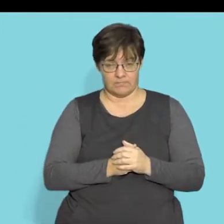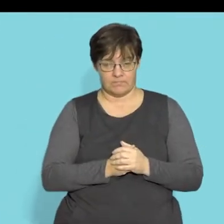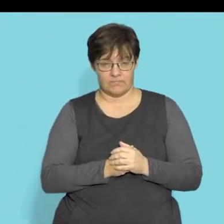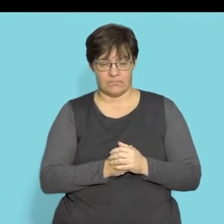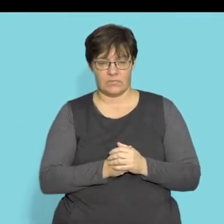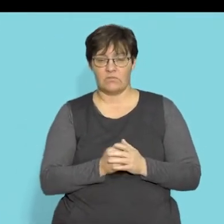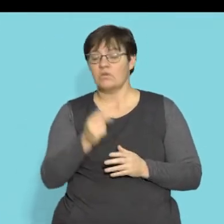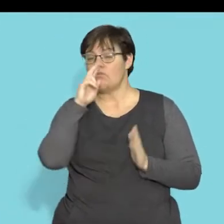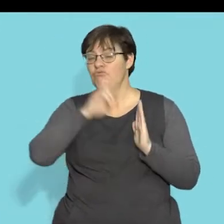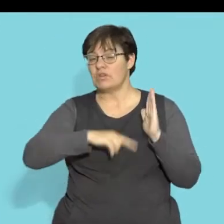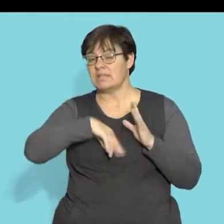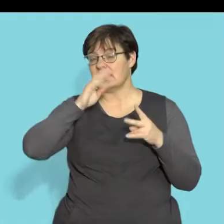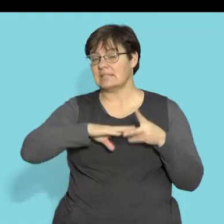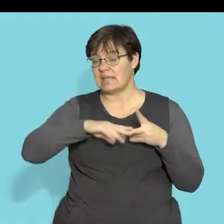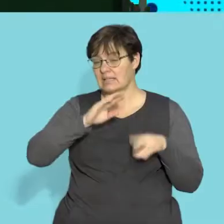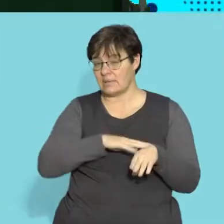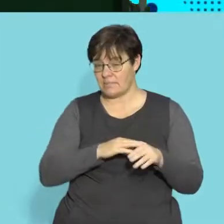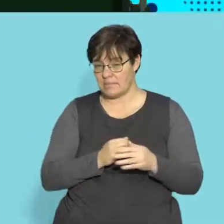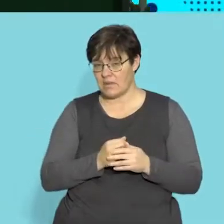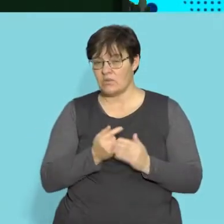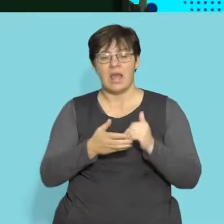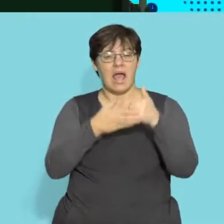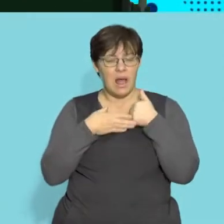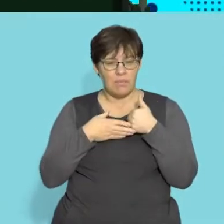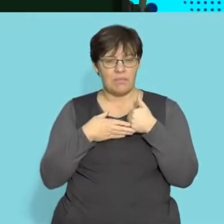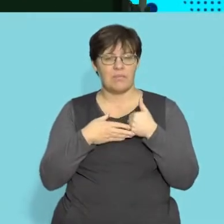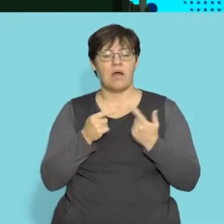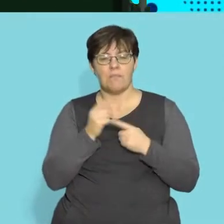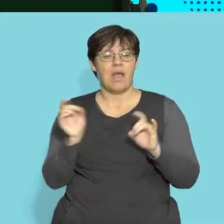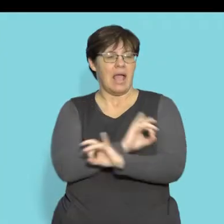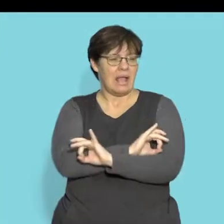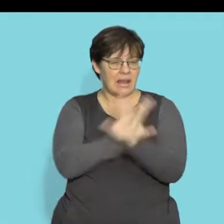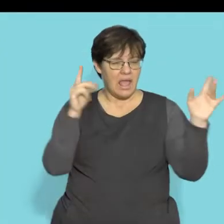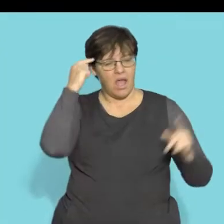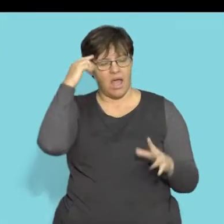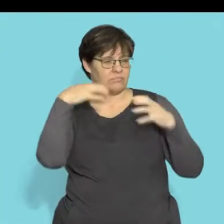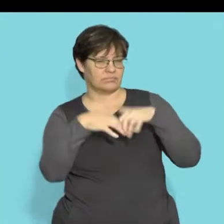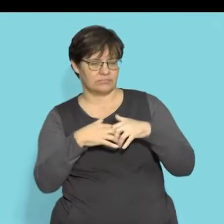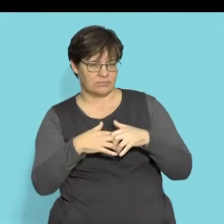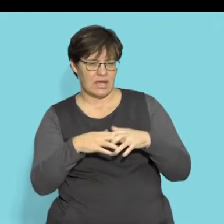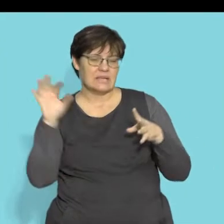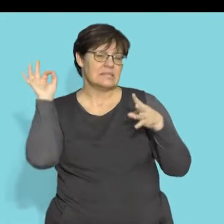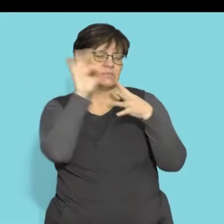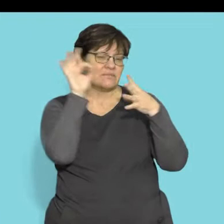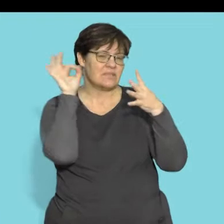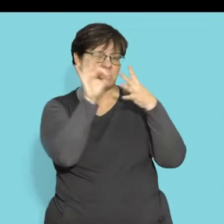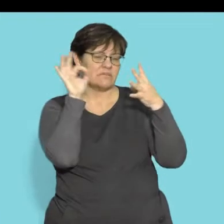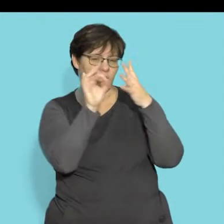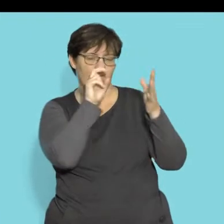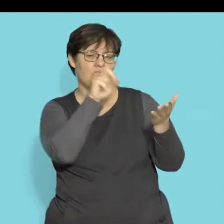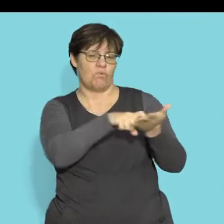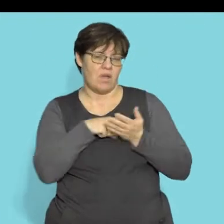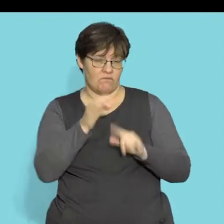mentioned, if you read this the second time, it helps you to be able to be clear in your thinking around what specifically